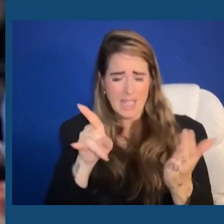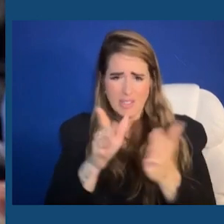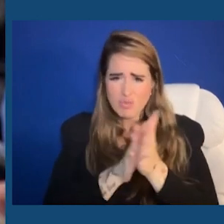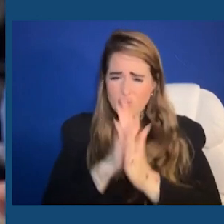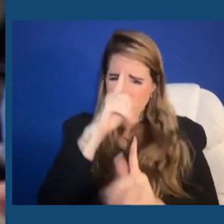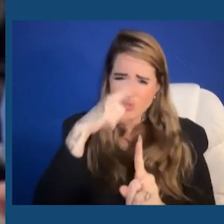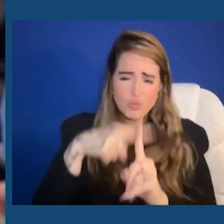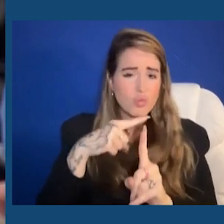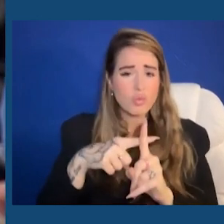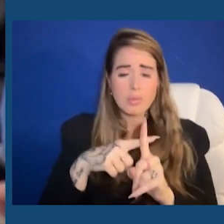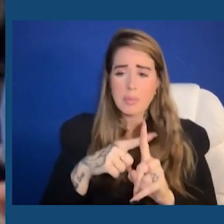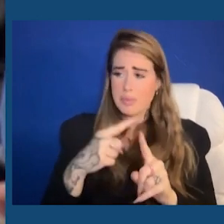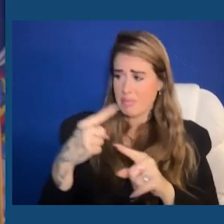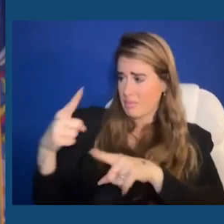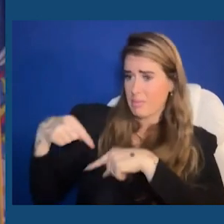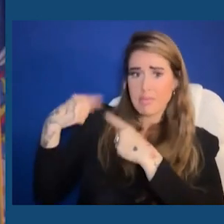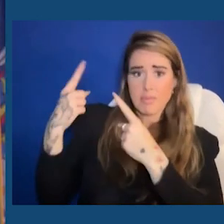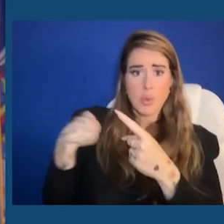hard,